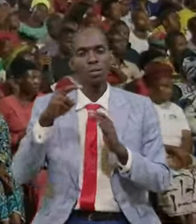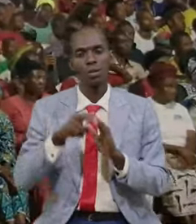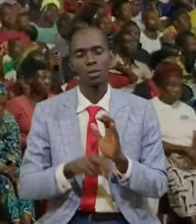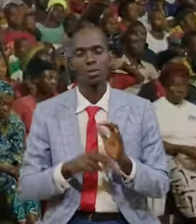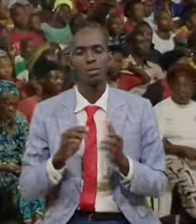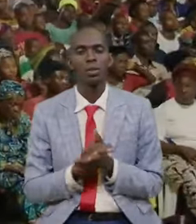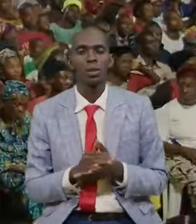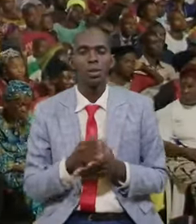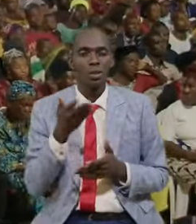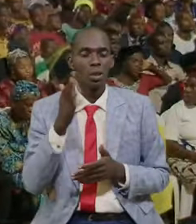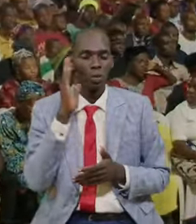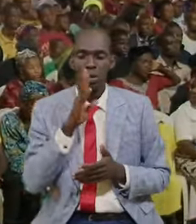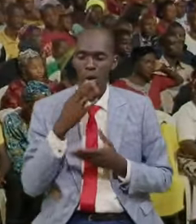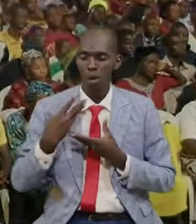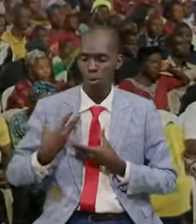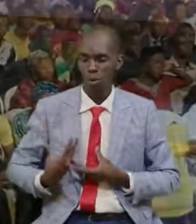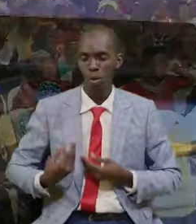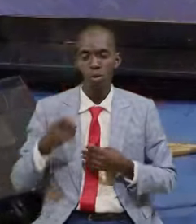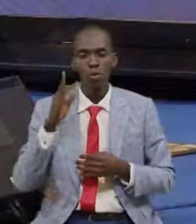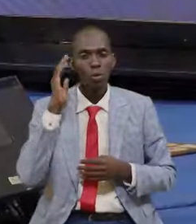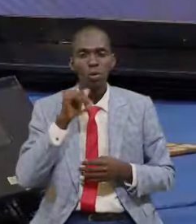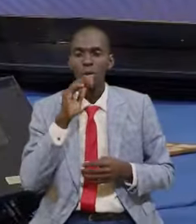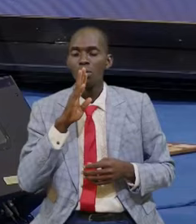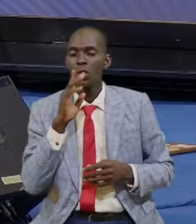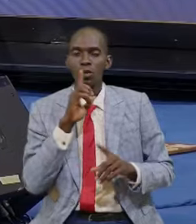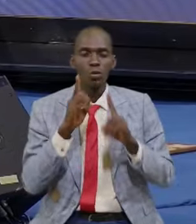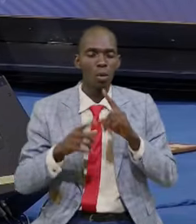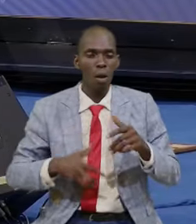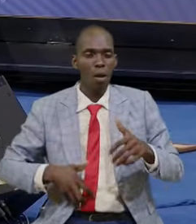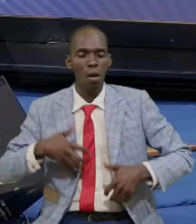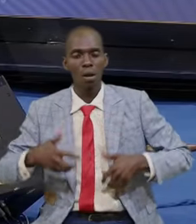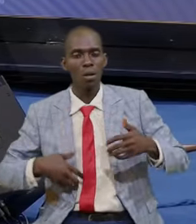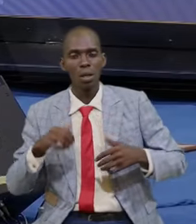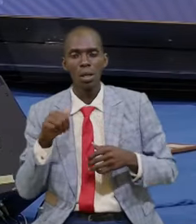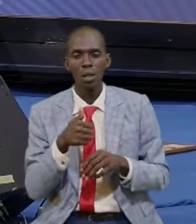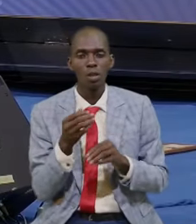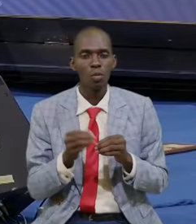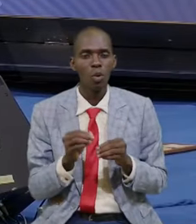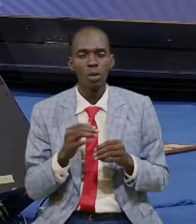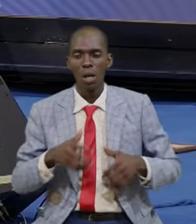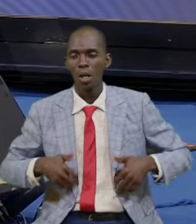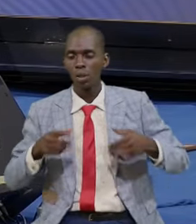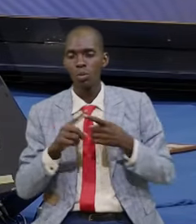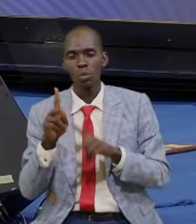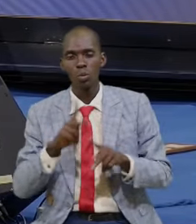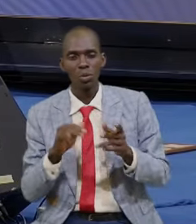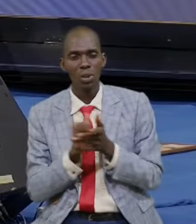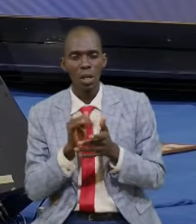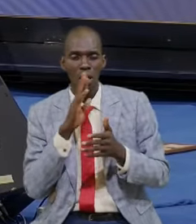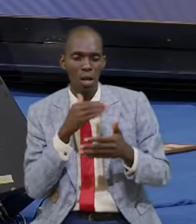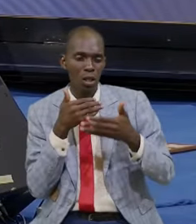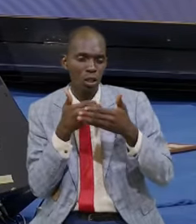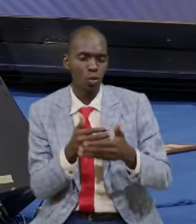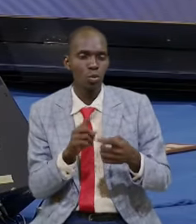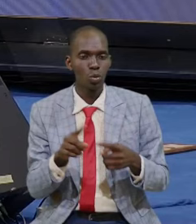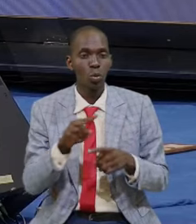gentleness. You'll not be harsh anymore. Harsh in your language to the people that are closest to you.